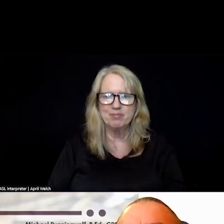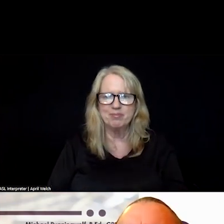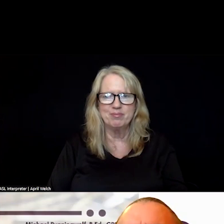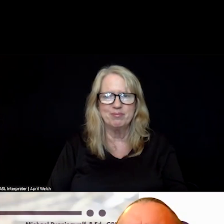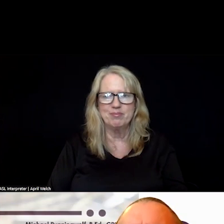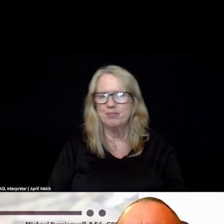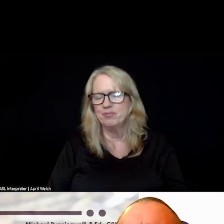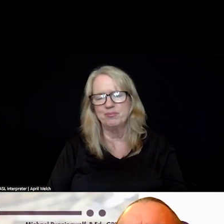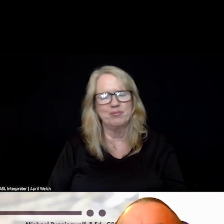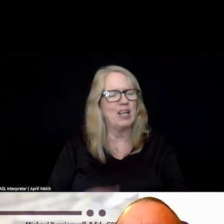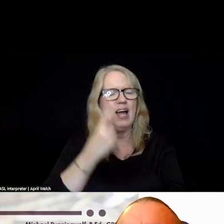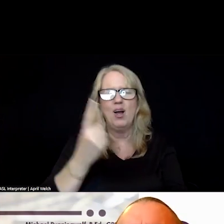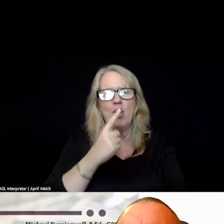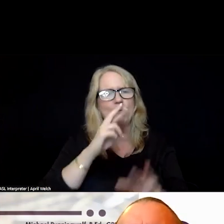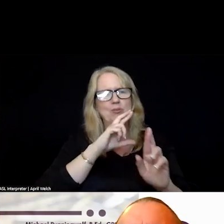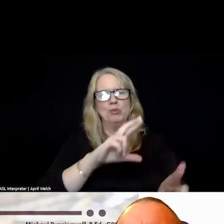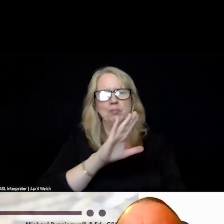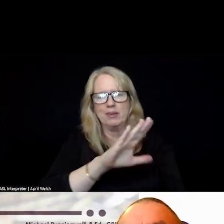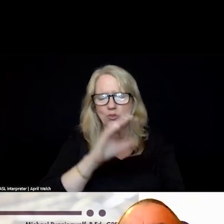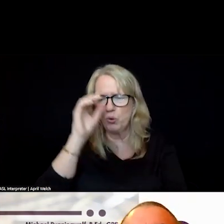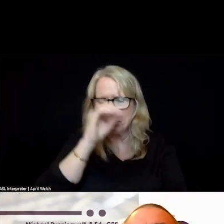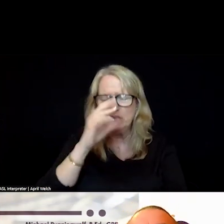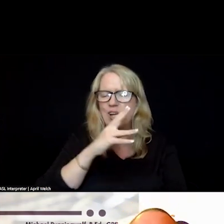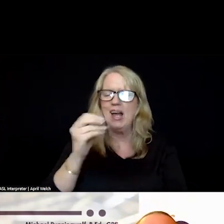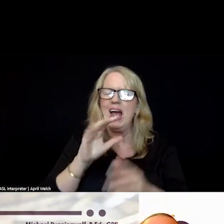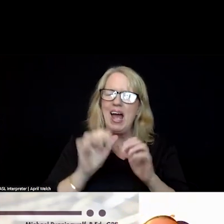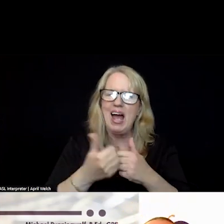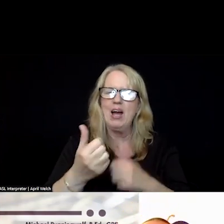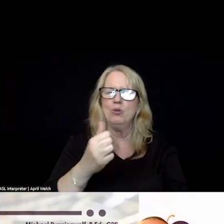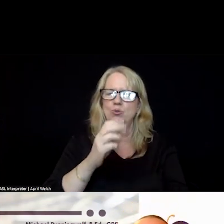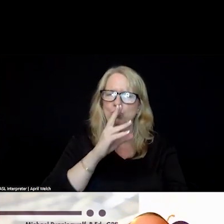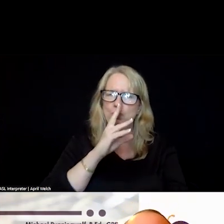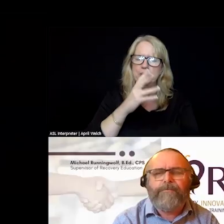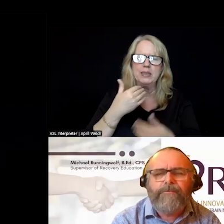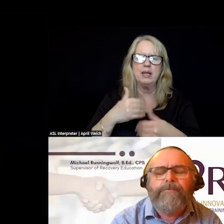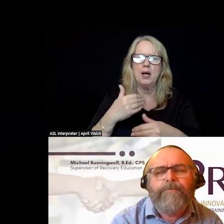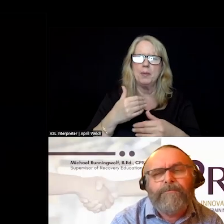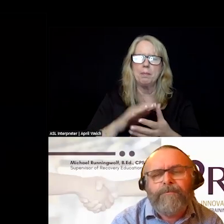doubt, Mike, I always respect your opinions and the way you speak with such